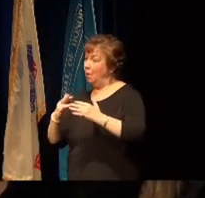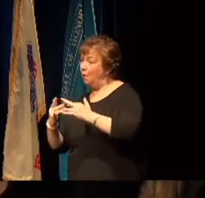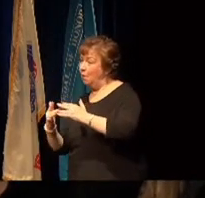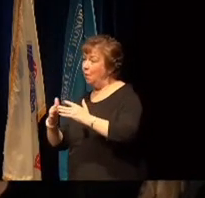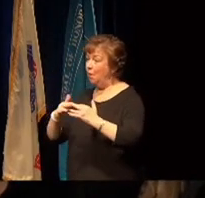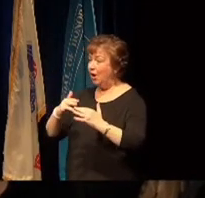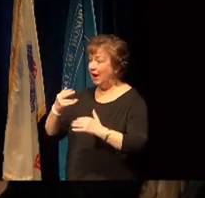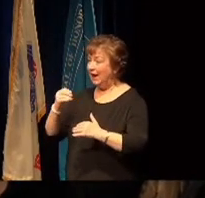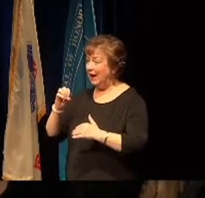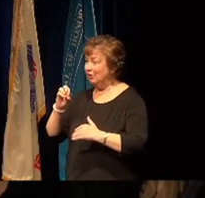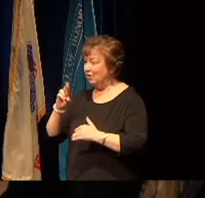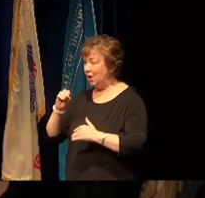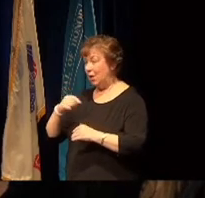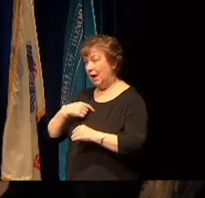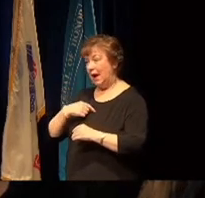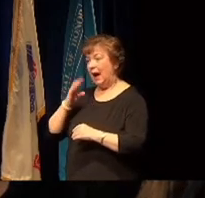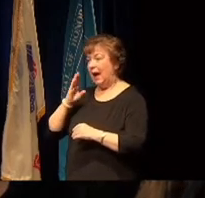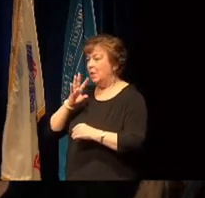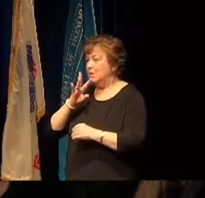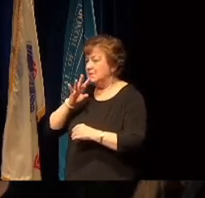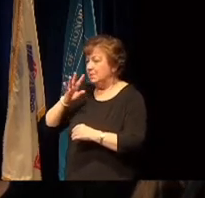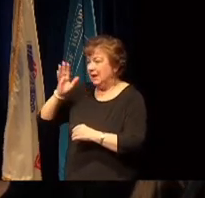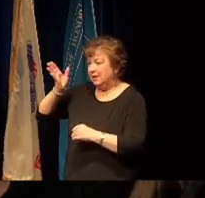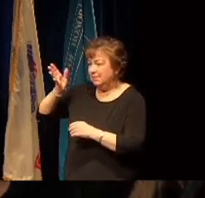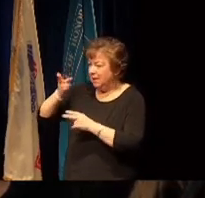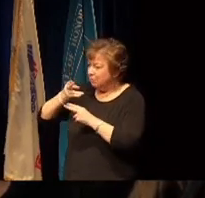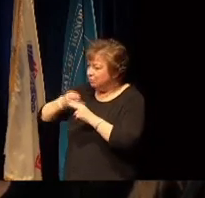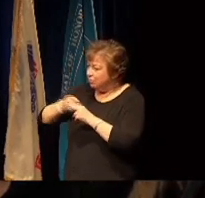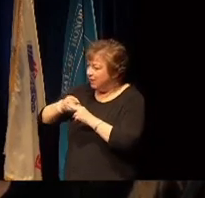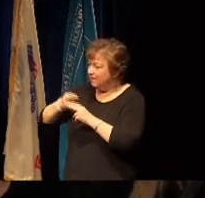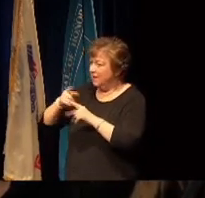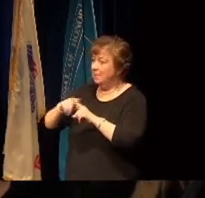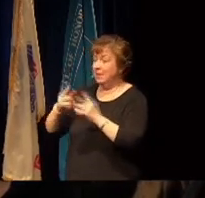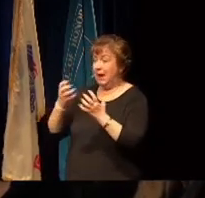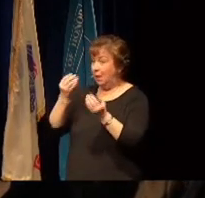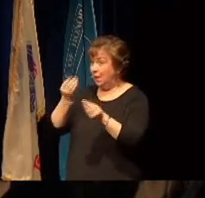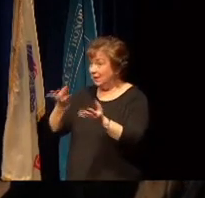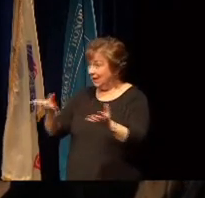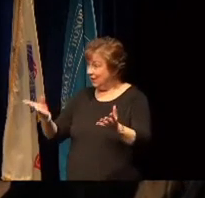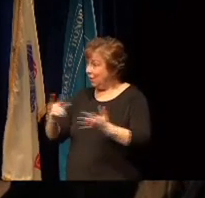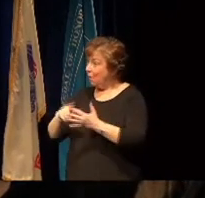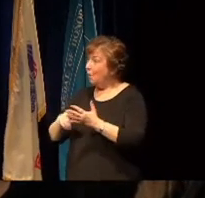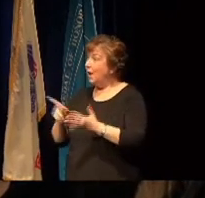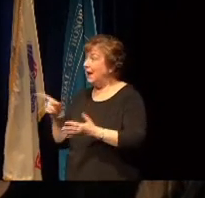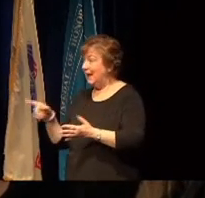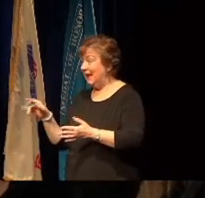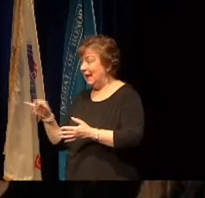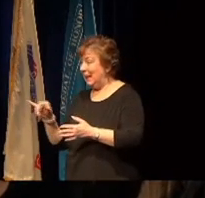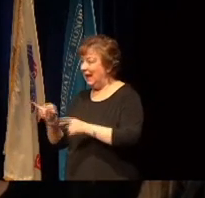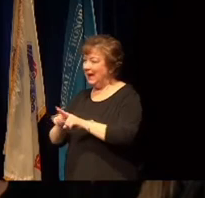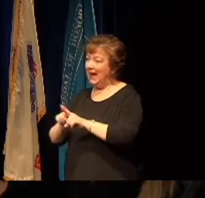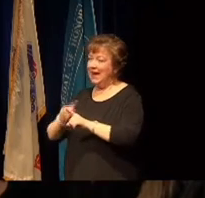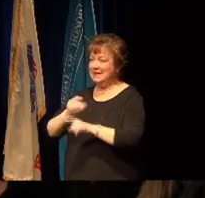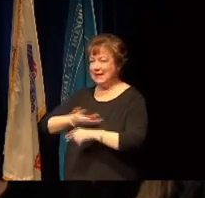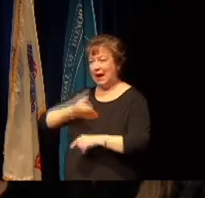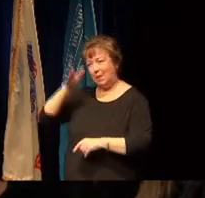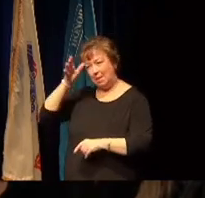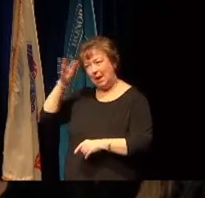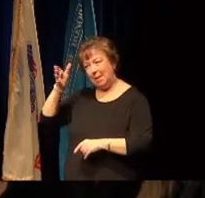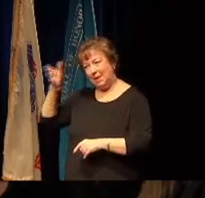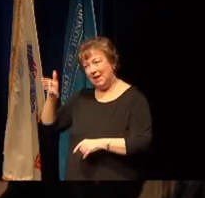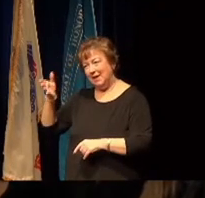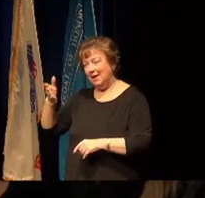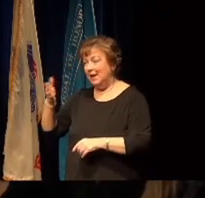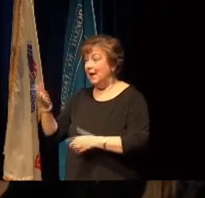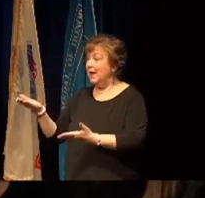going to be brief, I'd like to tell you just a few facts about what he was like as our Papa. Every one of his birthdays, he brought